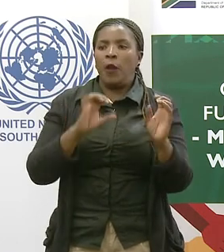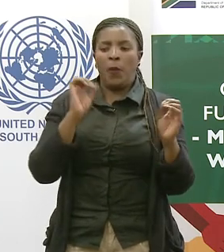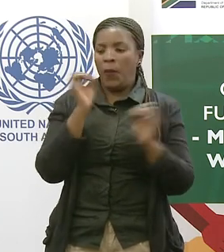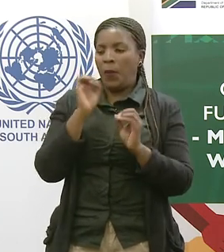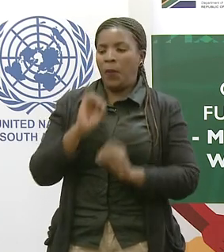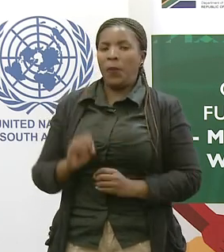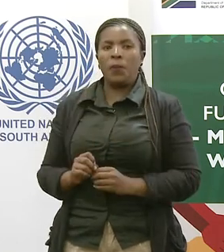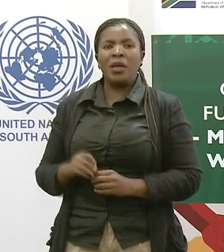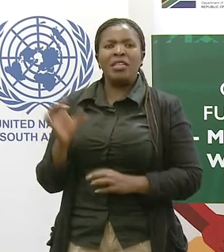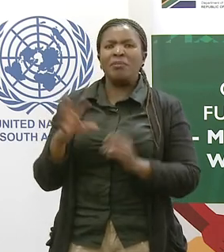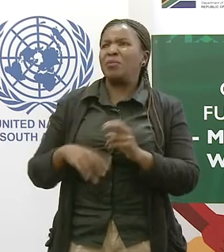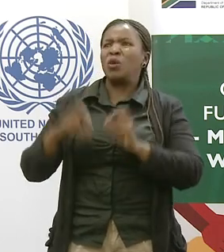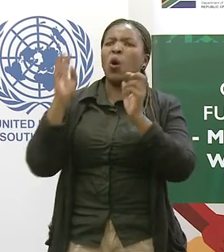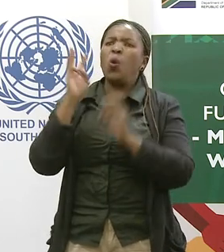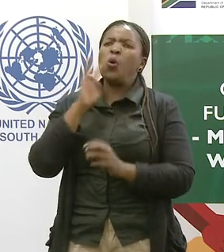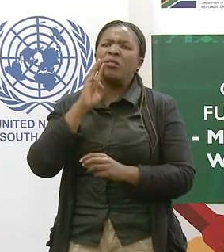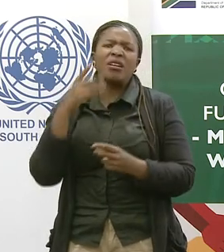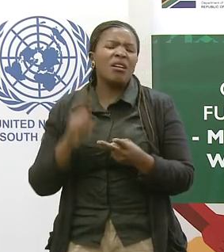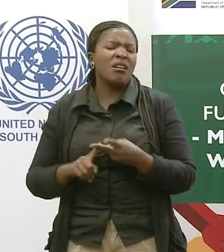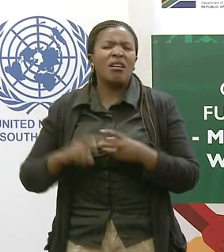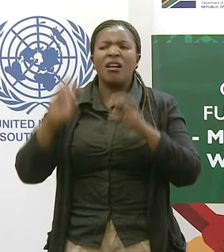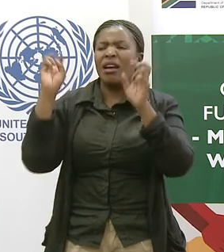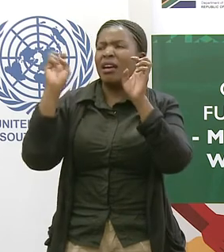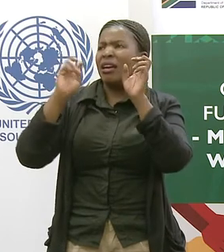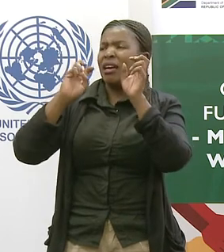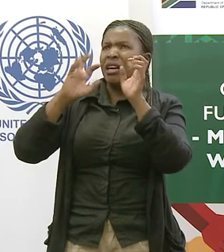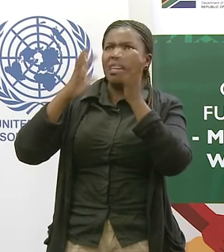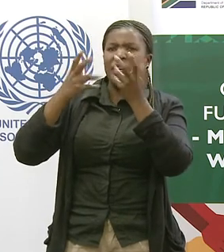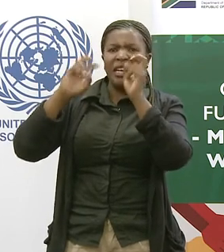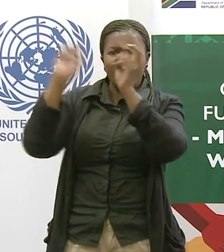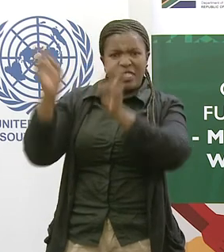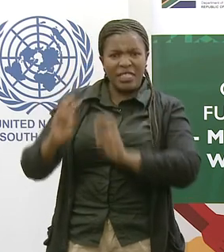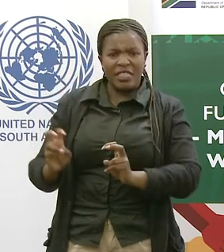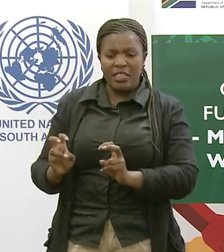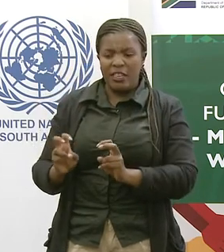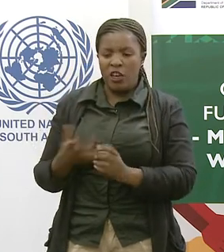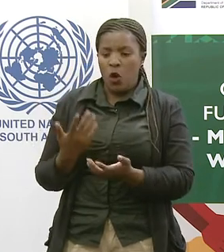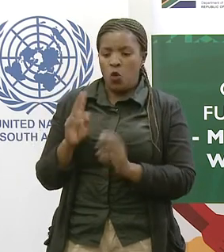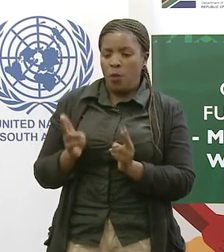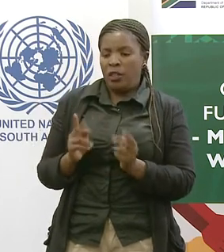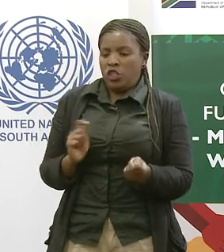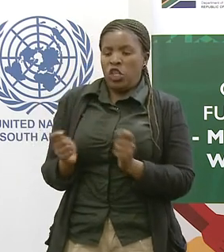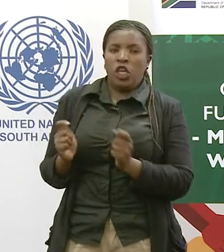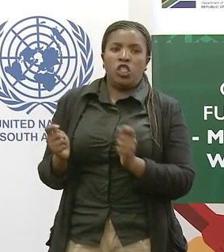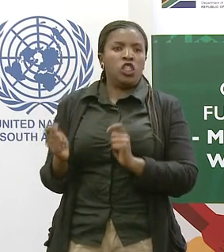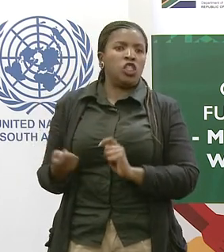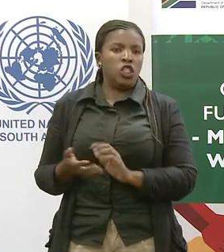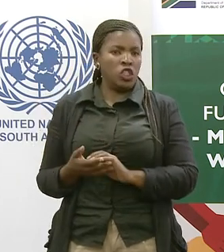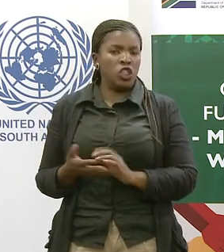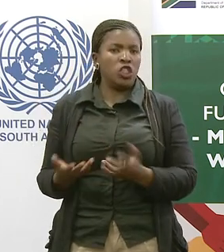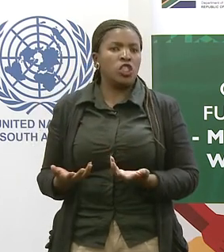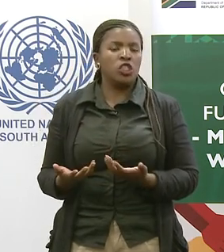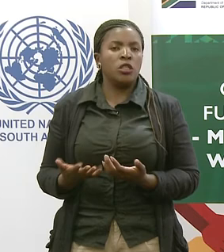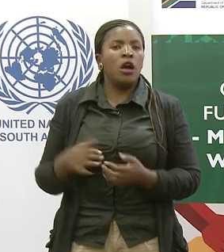in relation to electricity, and so on. I don't quite agree. I mean, Apple has made the iPhone suitable for disability